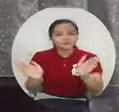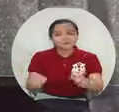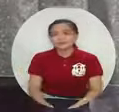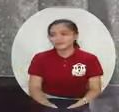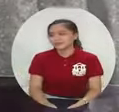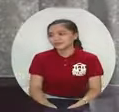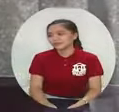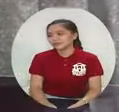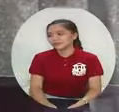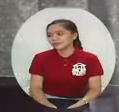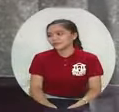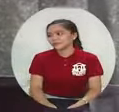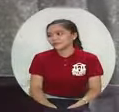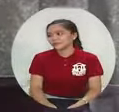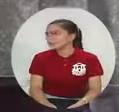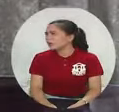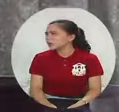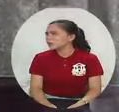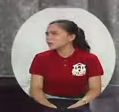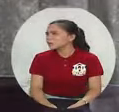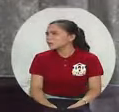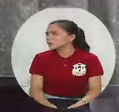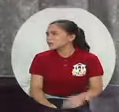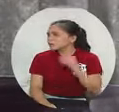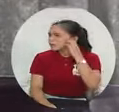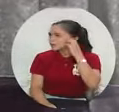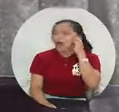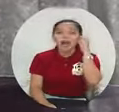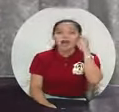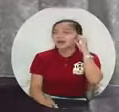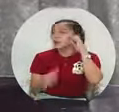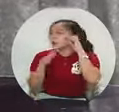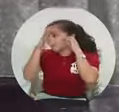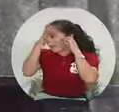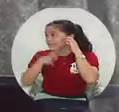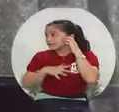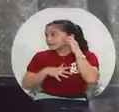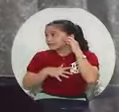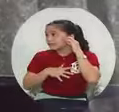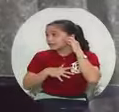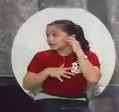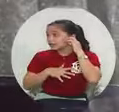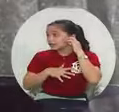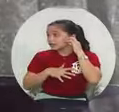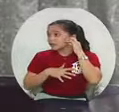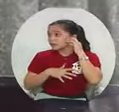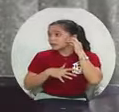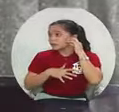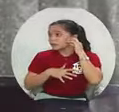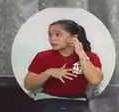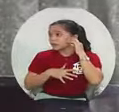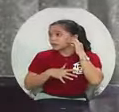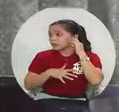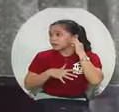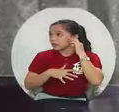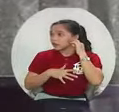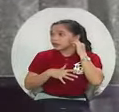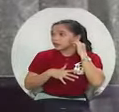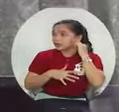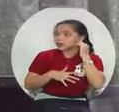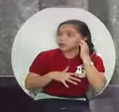tanaw ni ana. Oh, daghan mga babae siya mga mata, dili ka focus. Pero sa katao nga may commitment sa isang